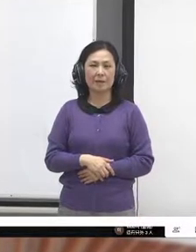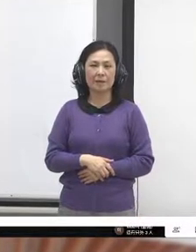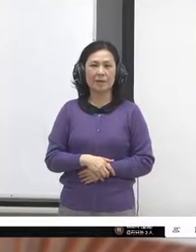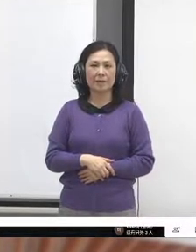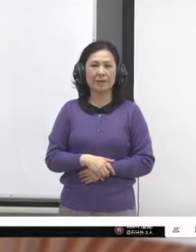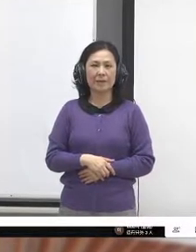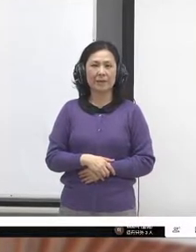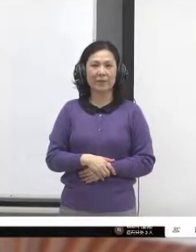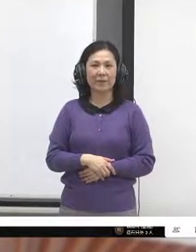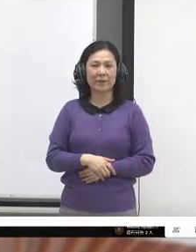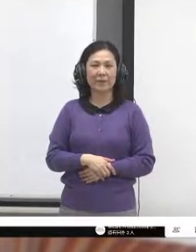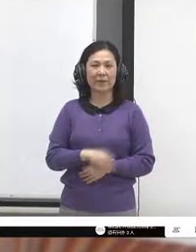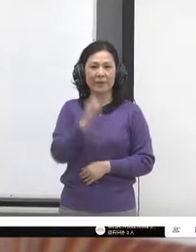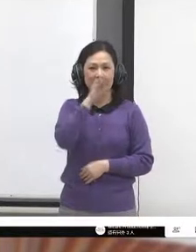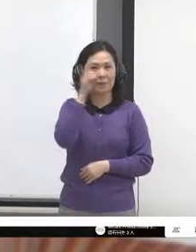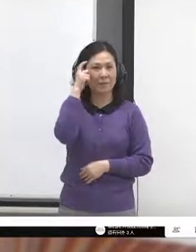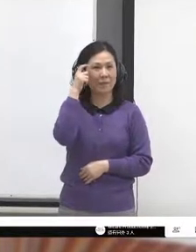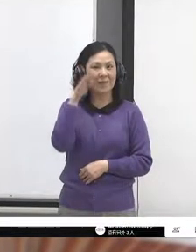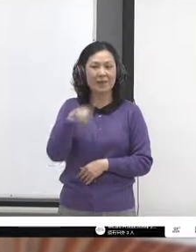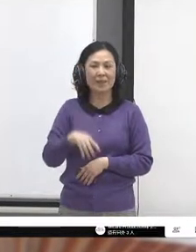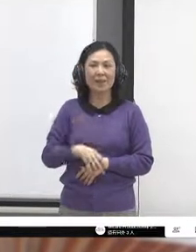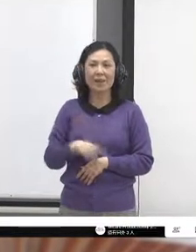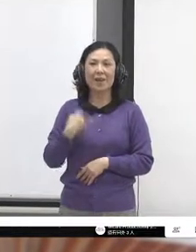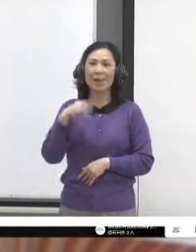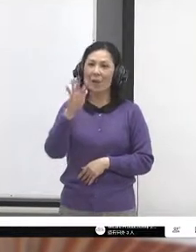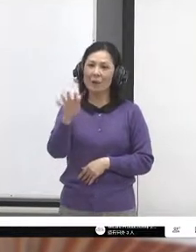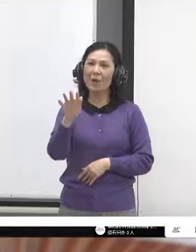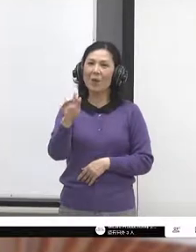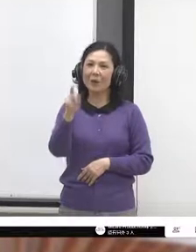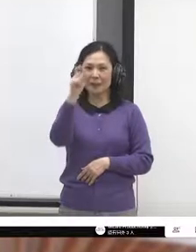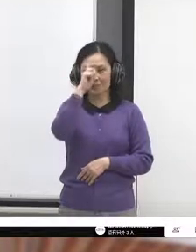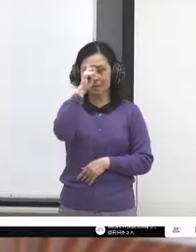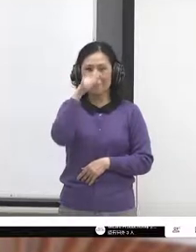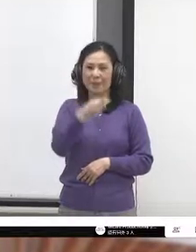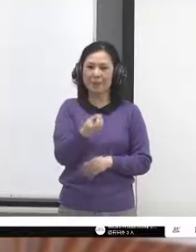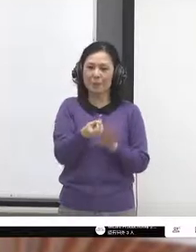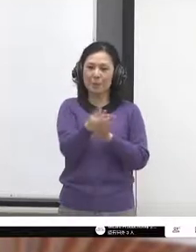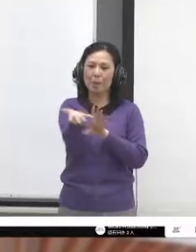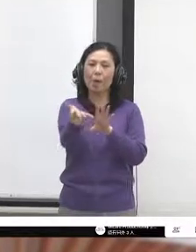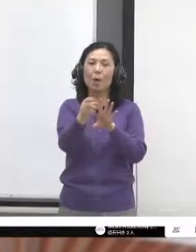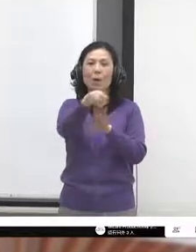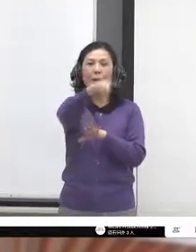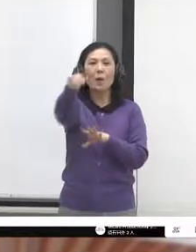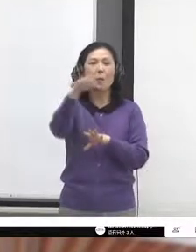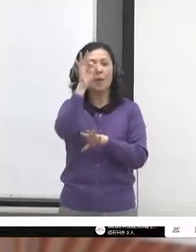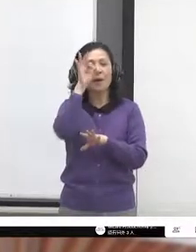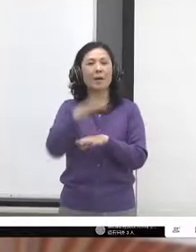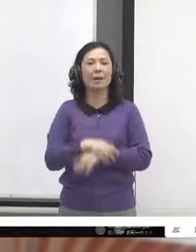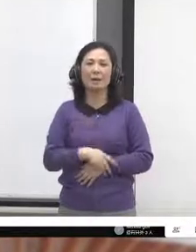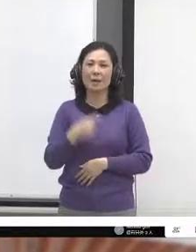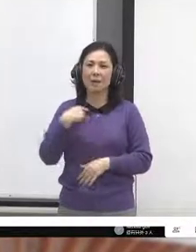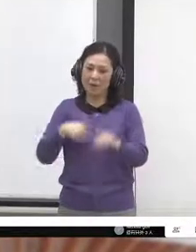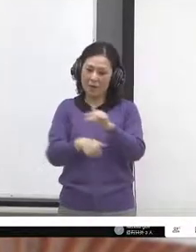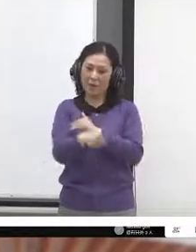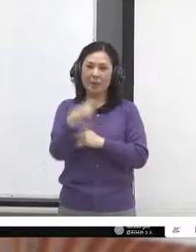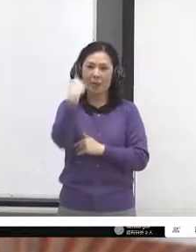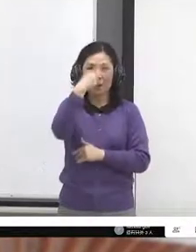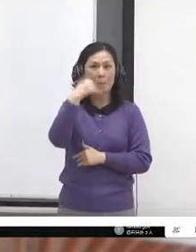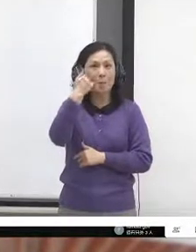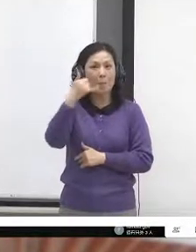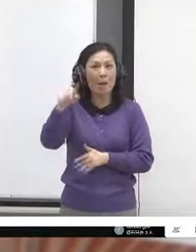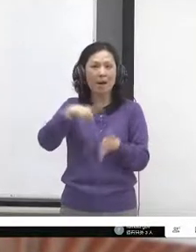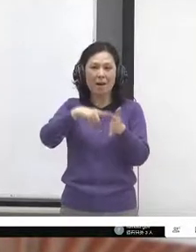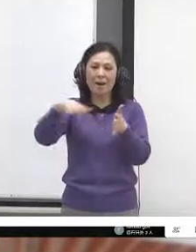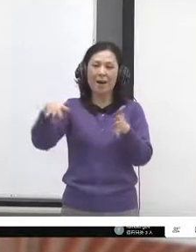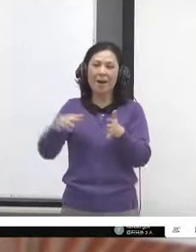Sorry for that. So because I joined the FTO, we can share about the story